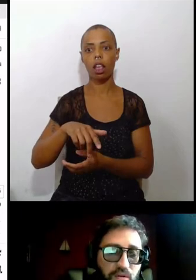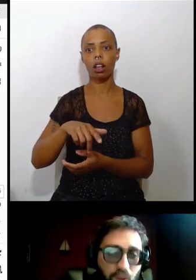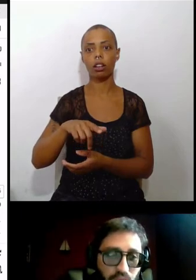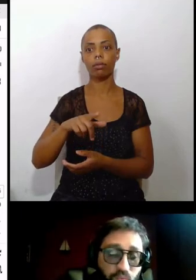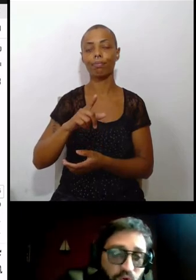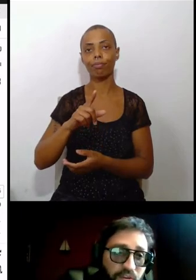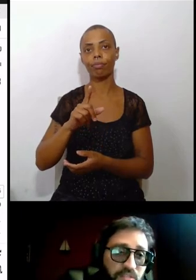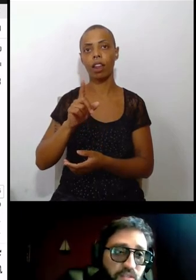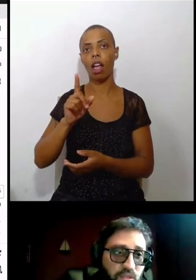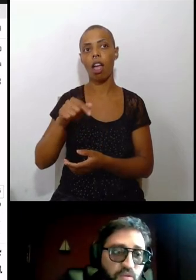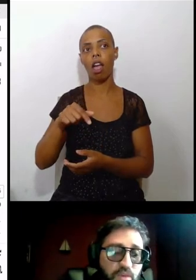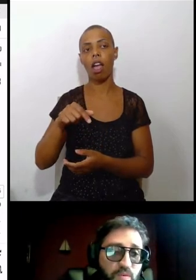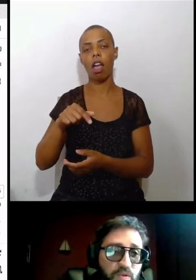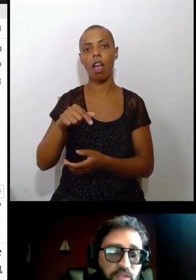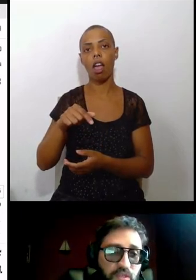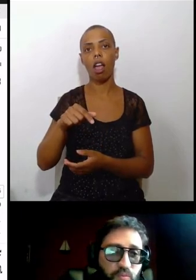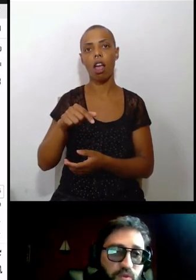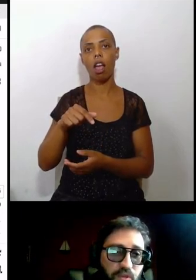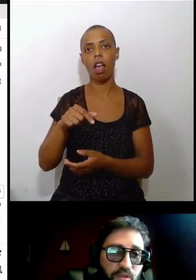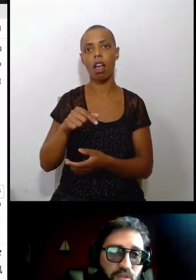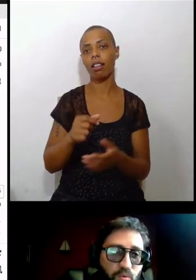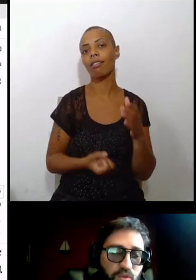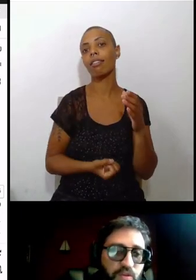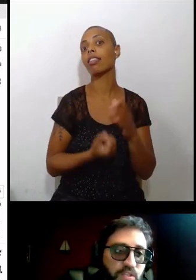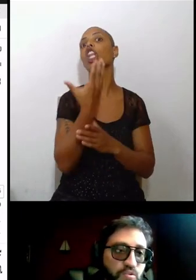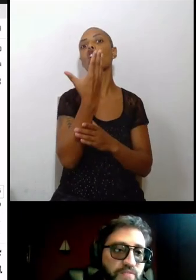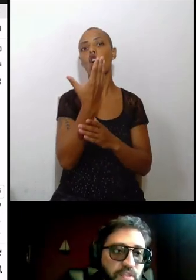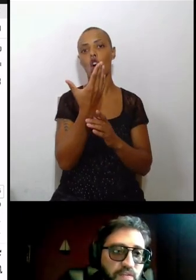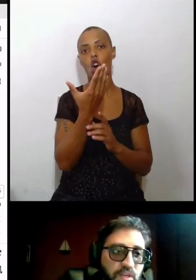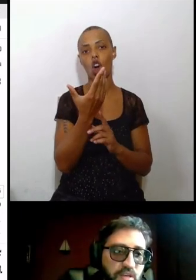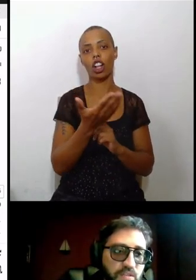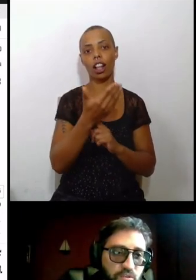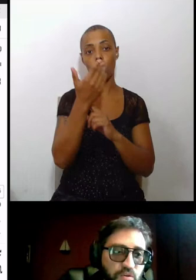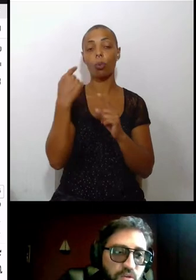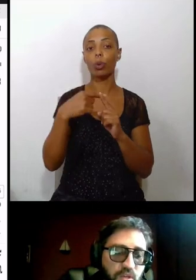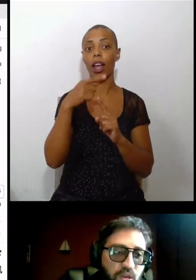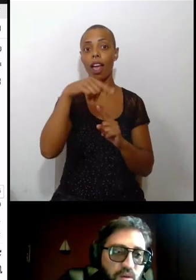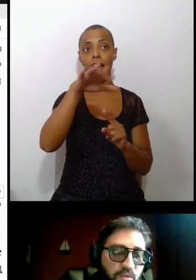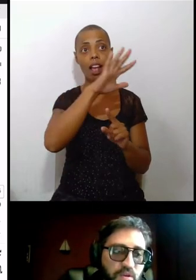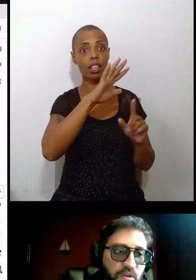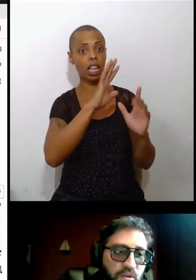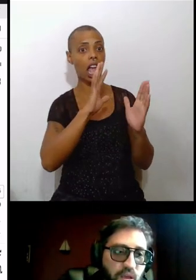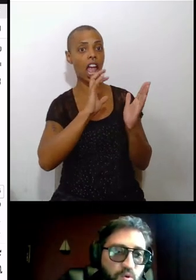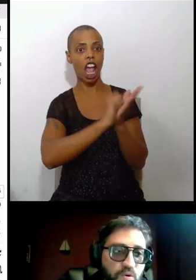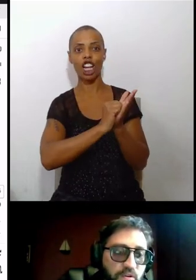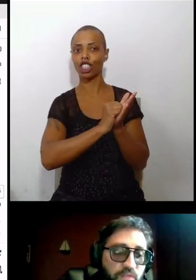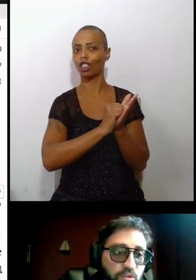people when you display AI generated pictures